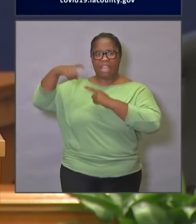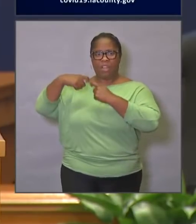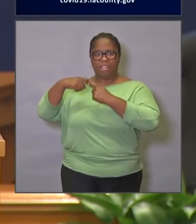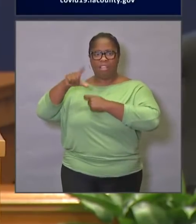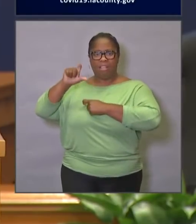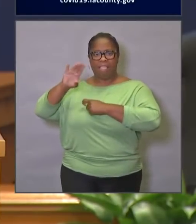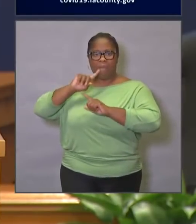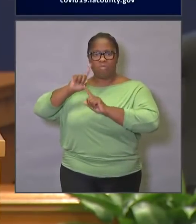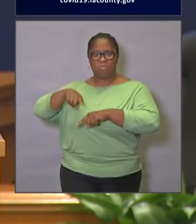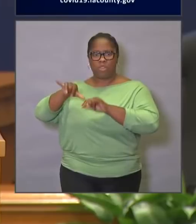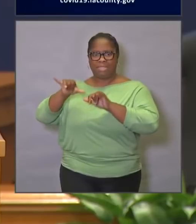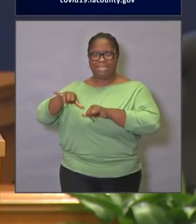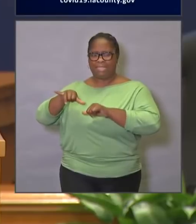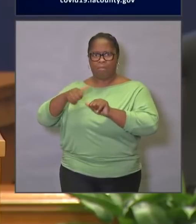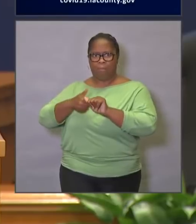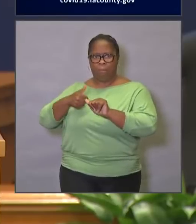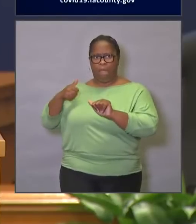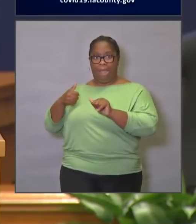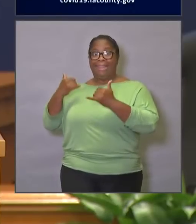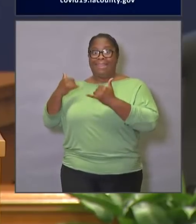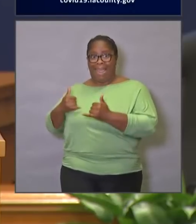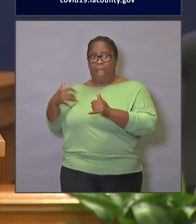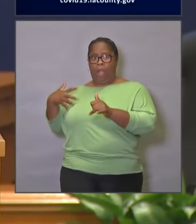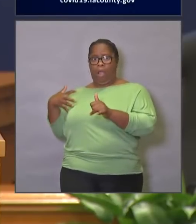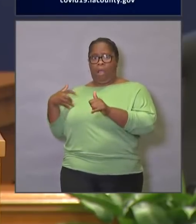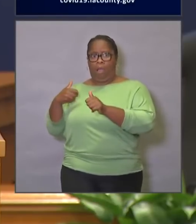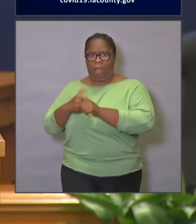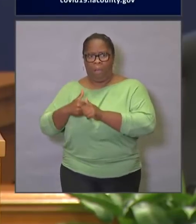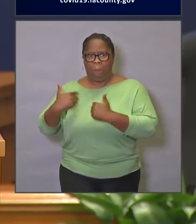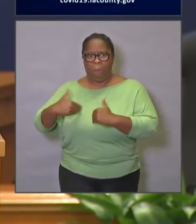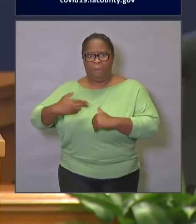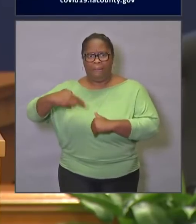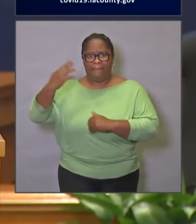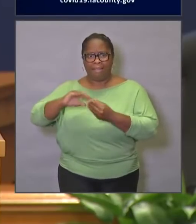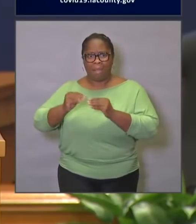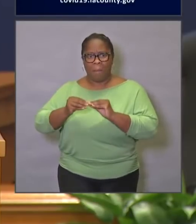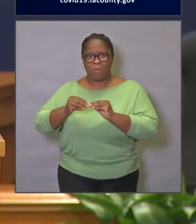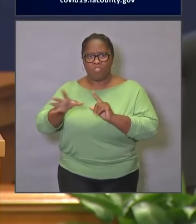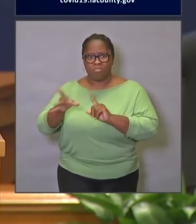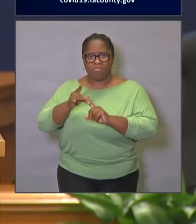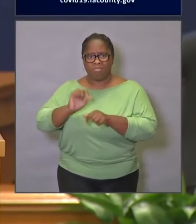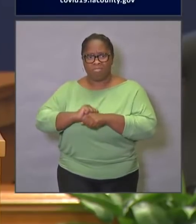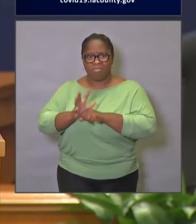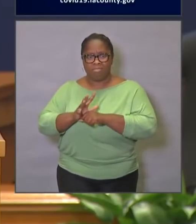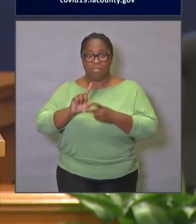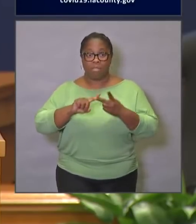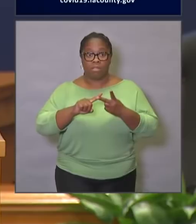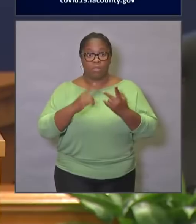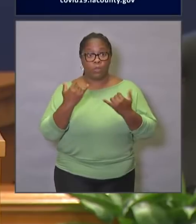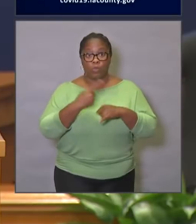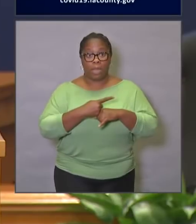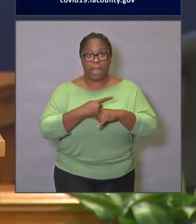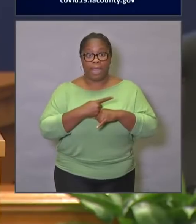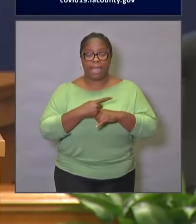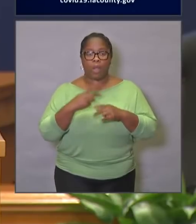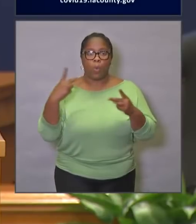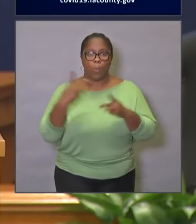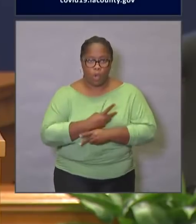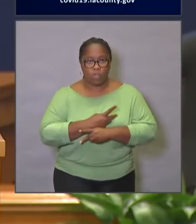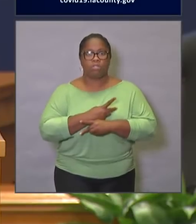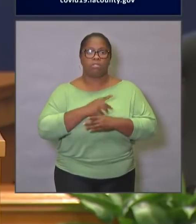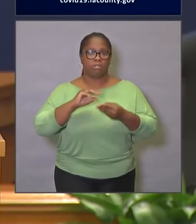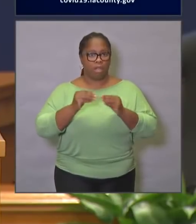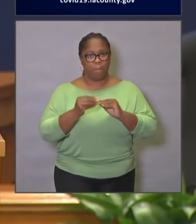system. I'm also going to be reporting a higher death count today than we've ever seen. And